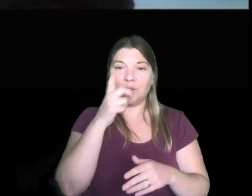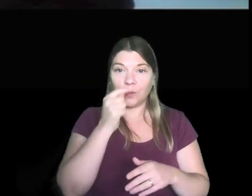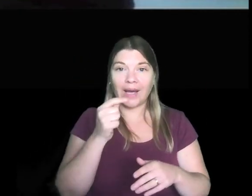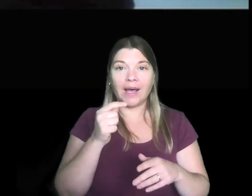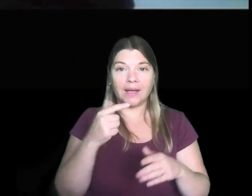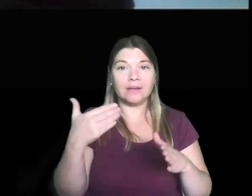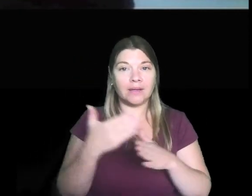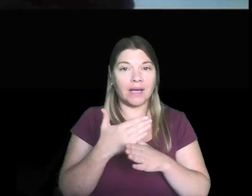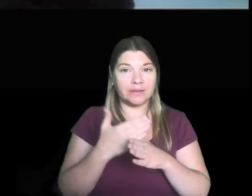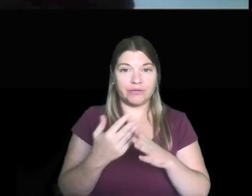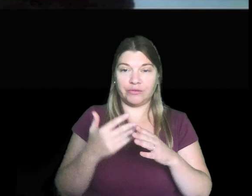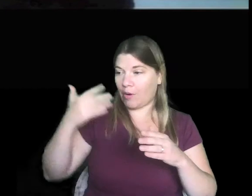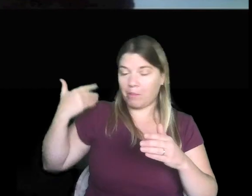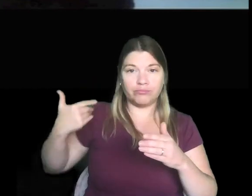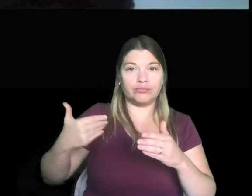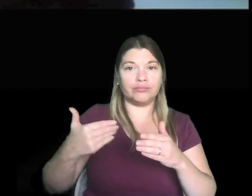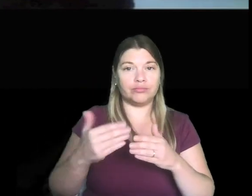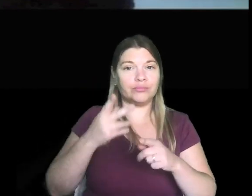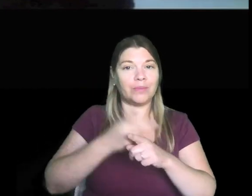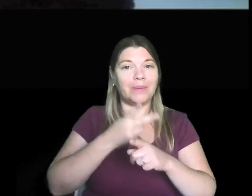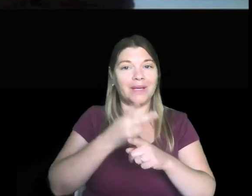completely new.